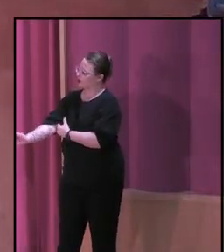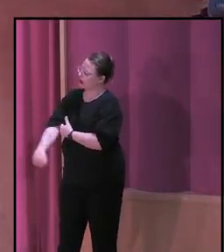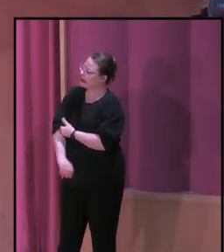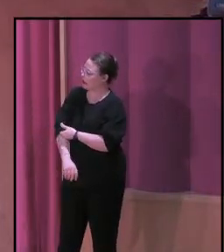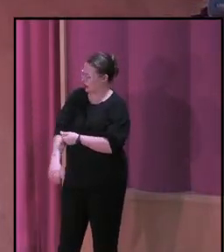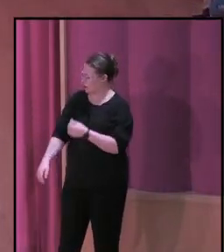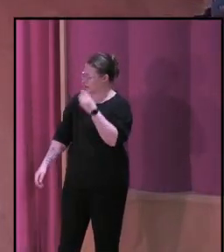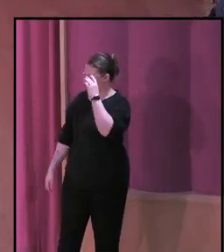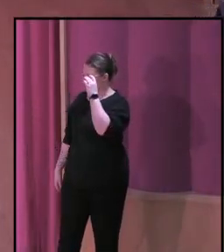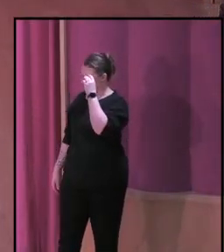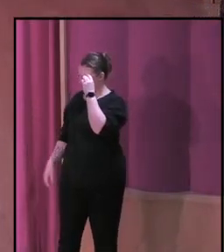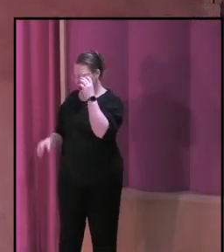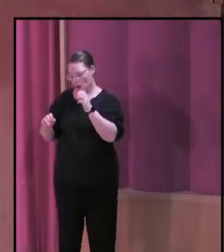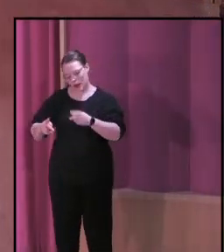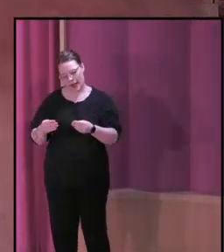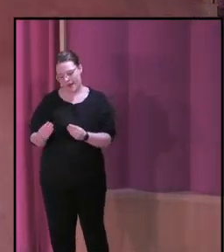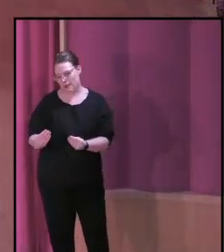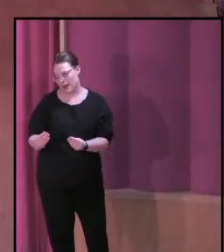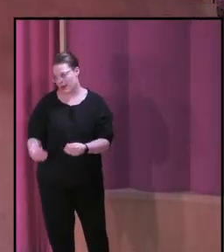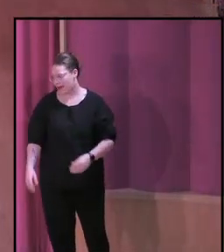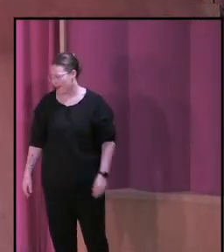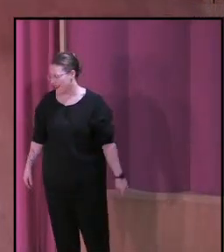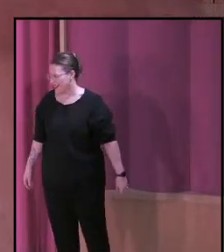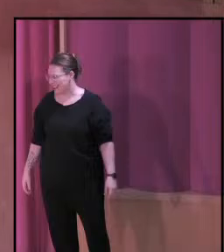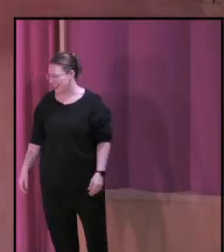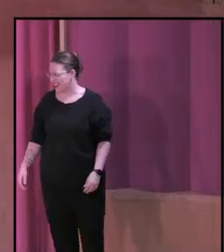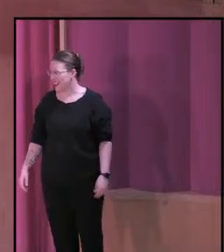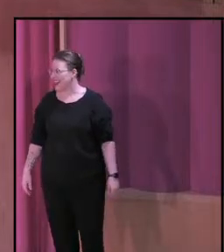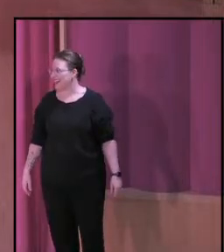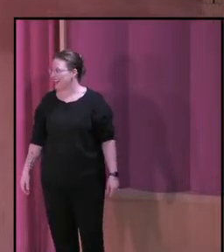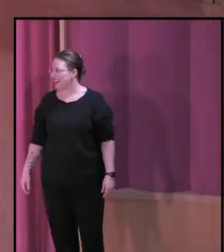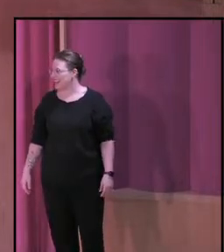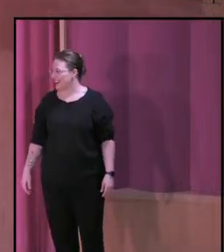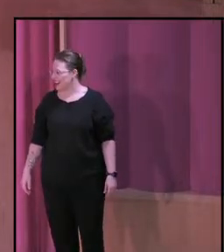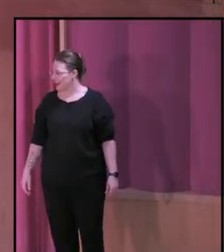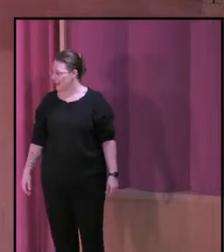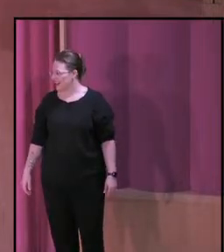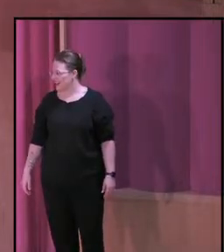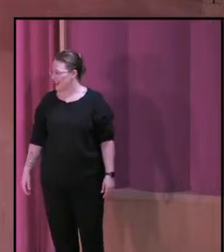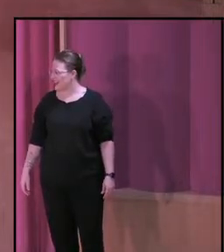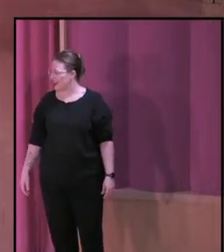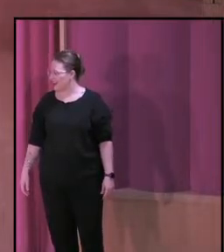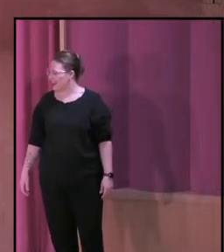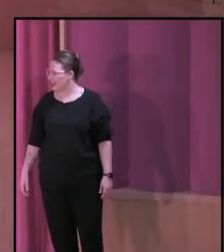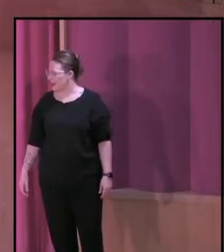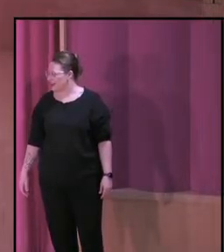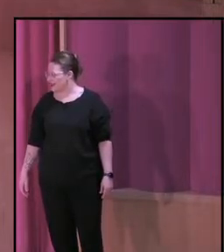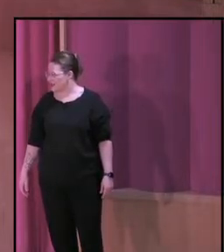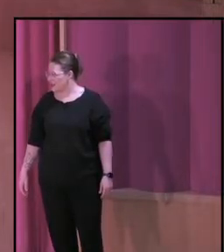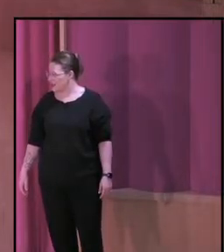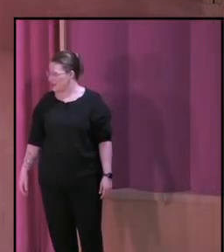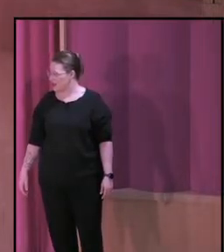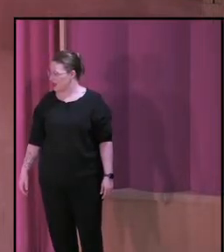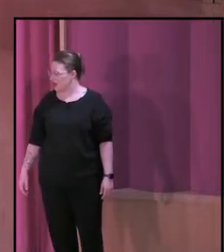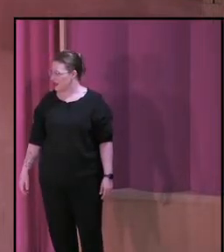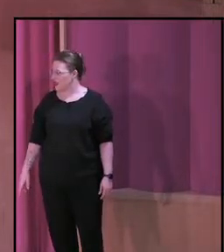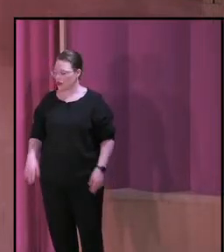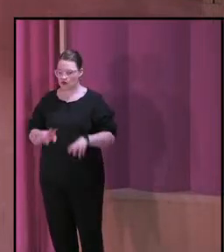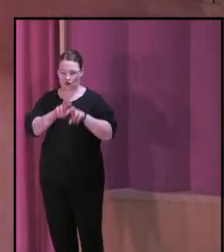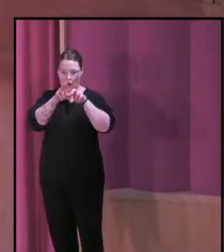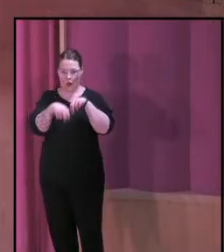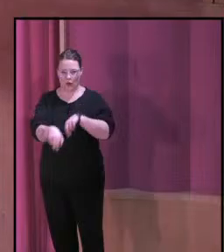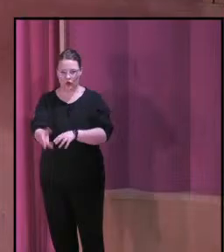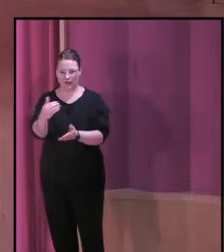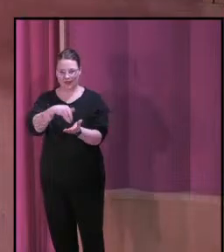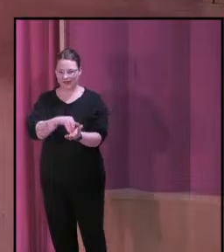Okay, Sasquatch, play nice. All right, roller coaster, take 2. There